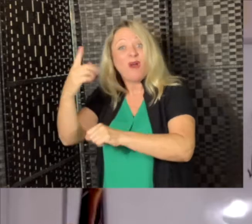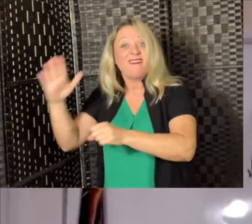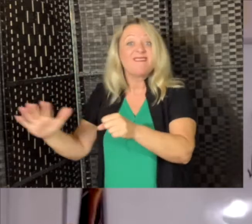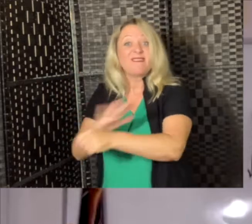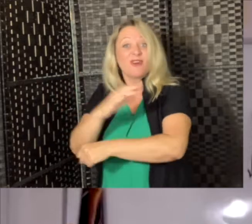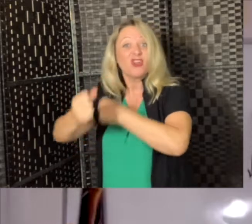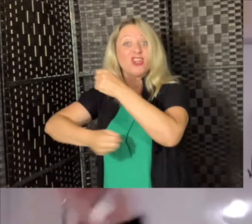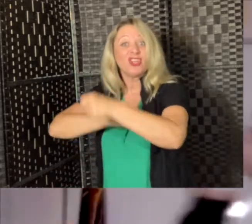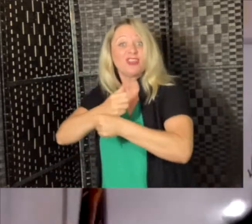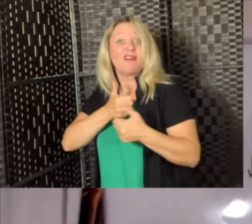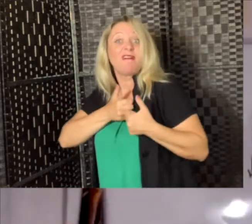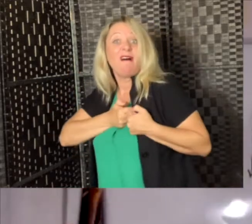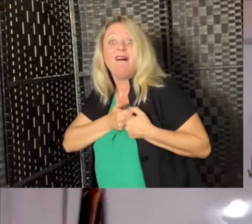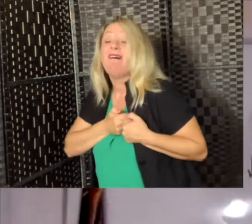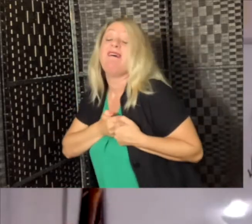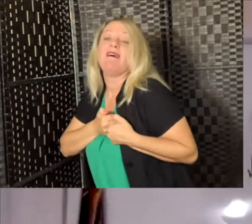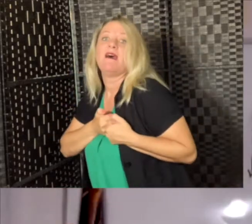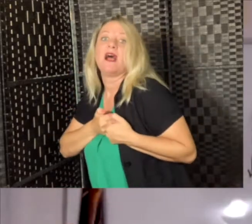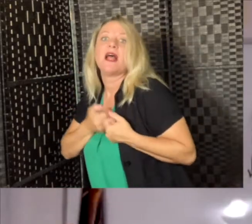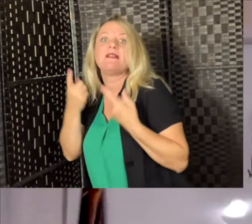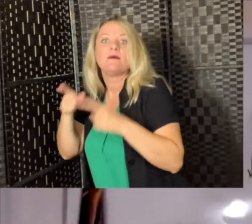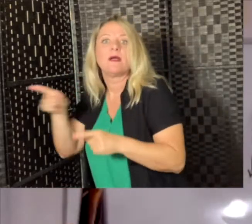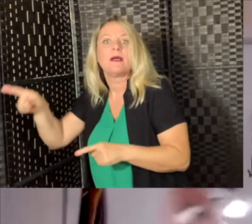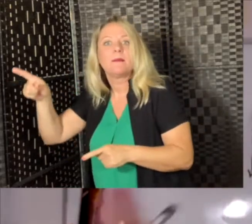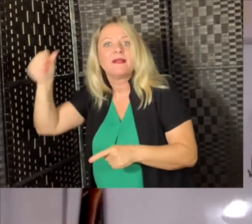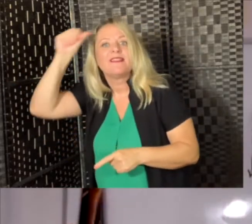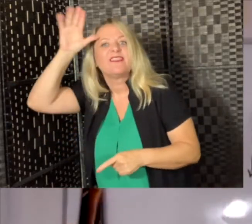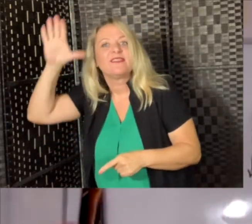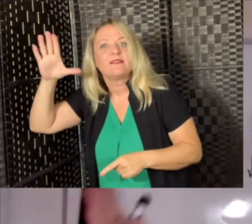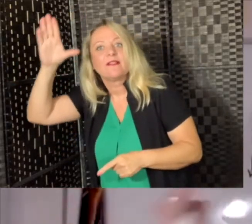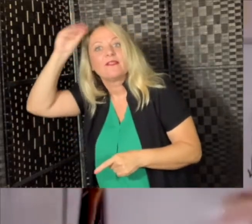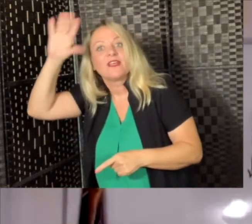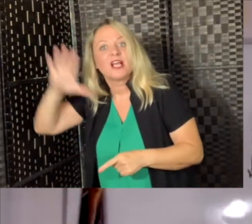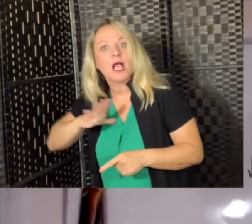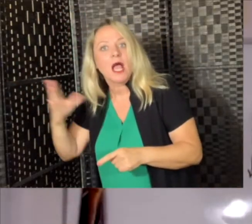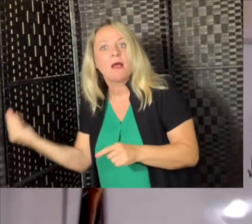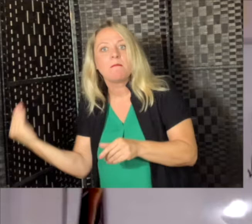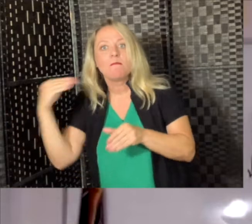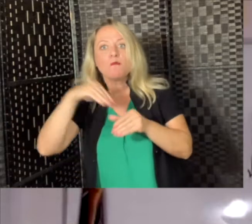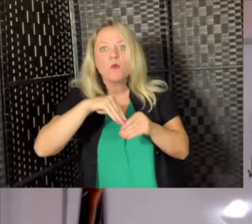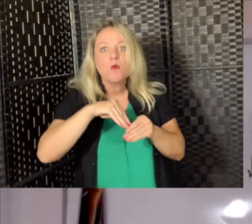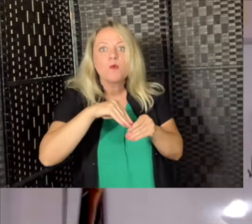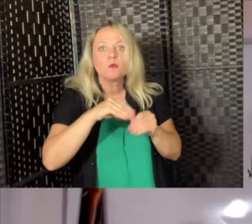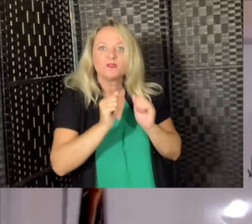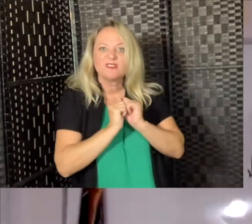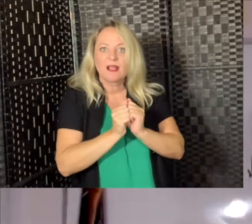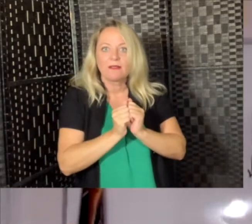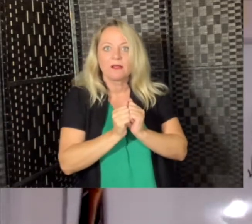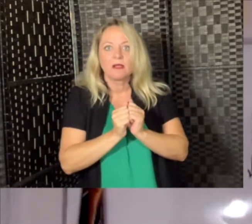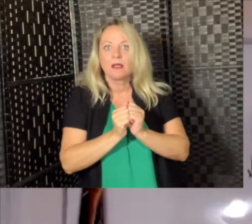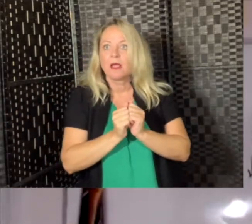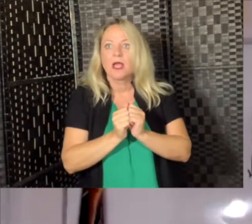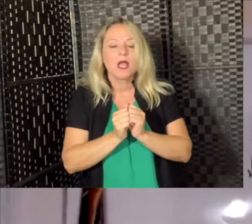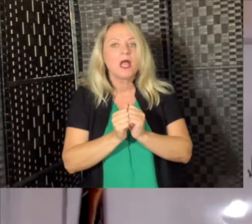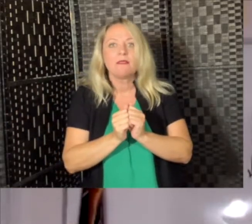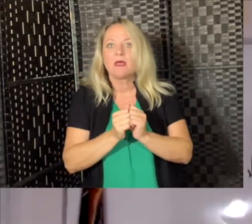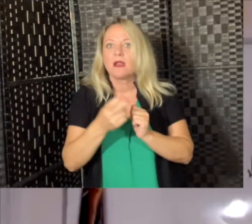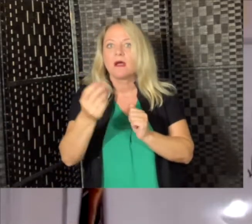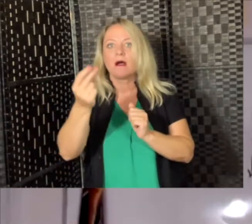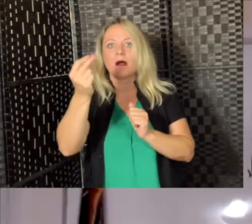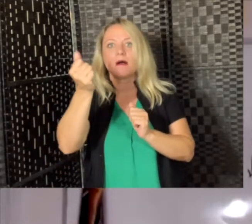happened? He moved in. They were dating, then he moved in. in the moment he moved in for